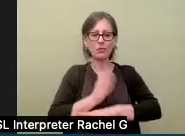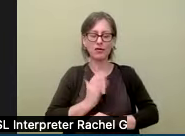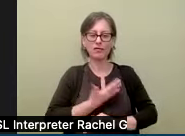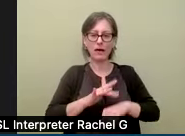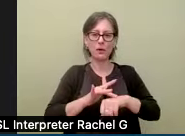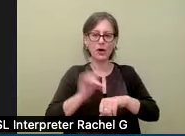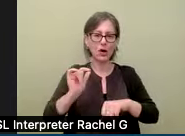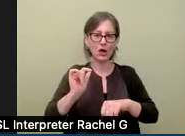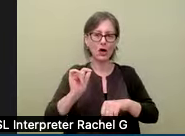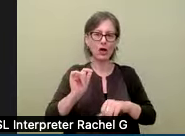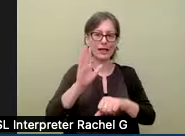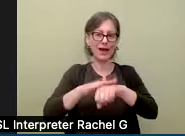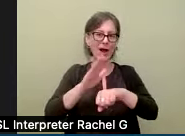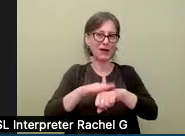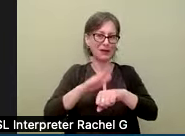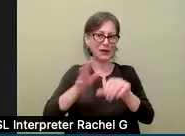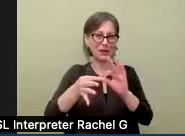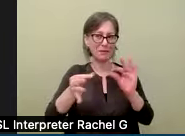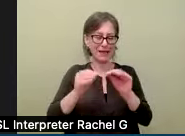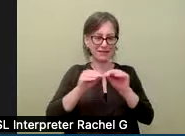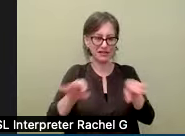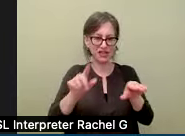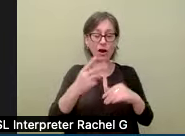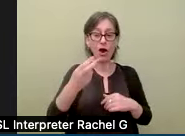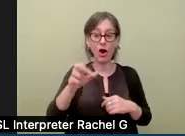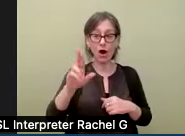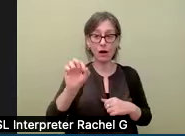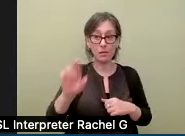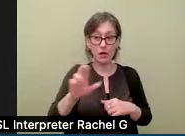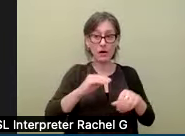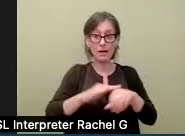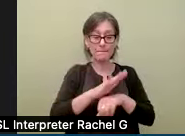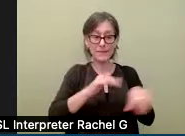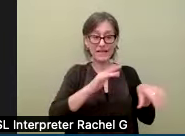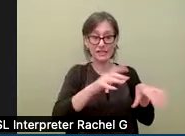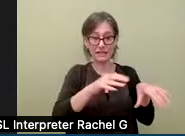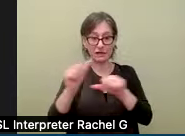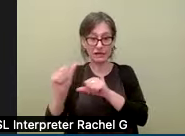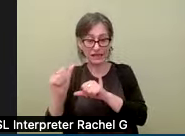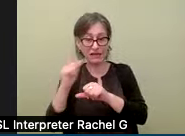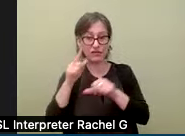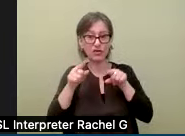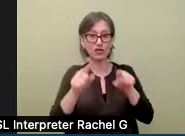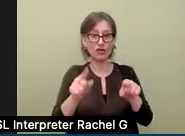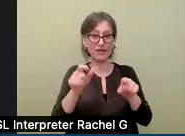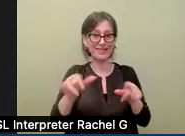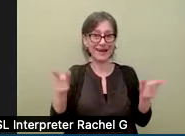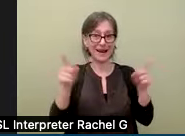alert messaging, the need to evacuate harbors and beaches in a tsunami advisory level event, and to improve our